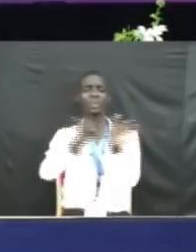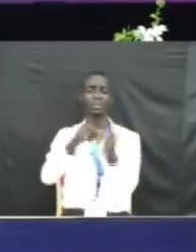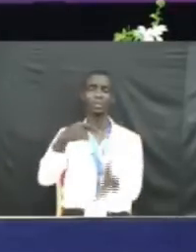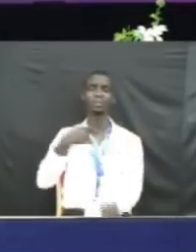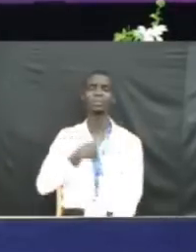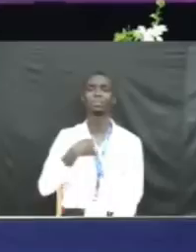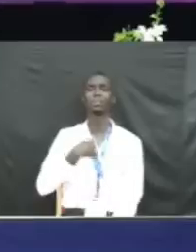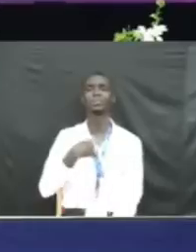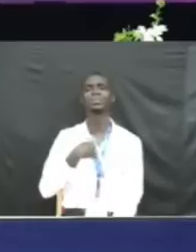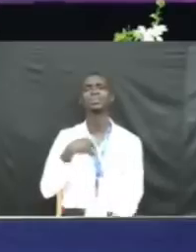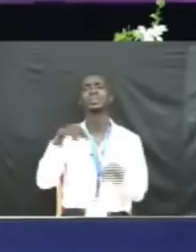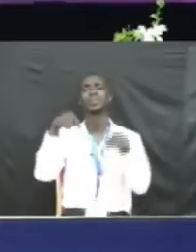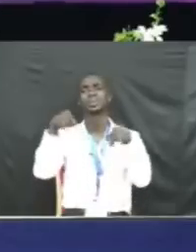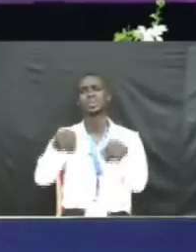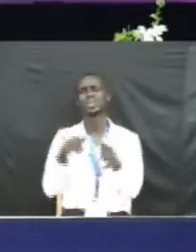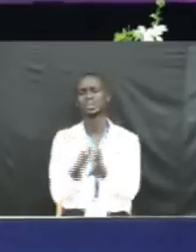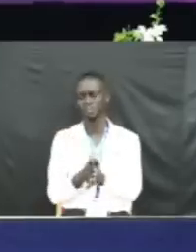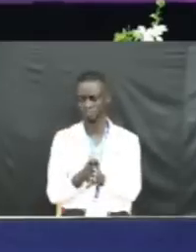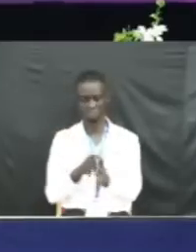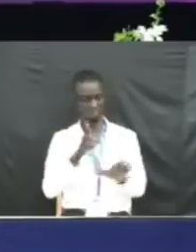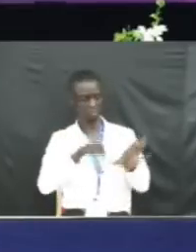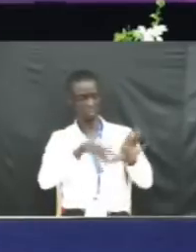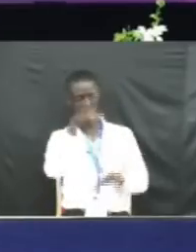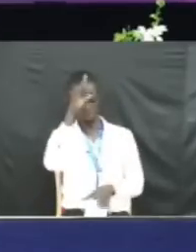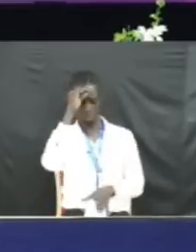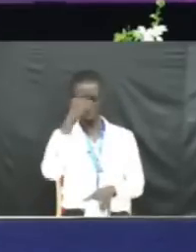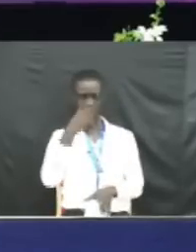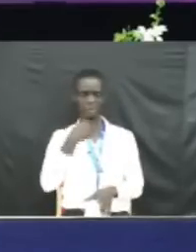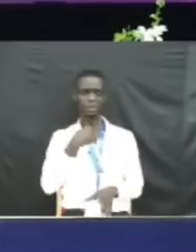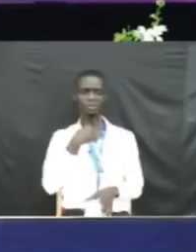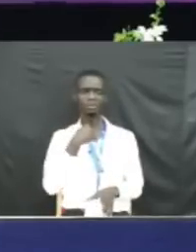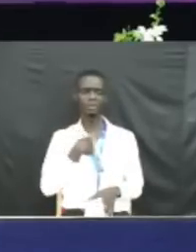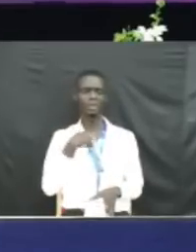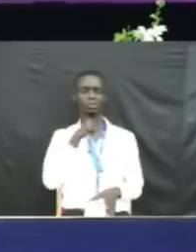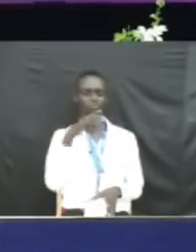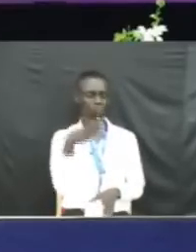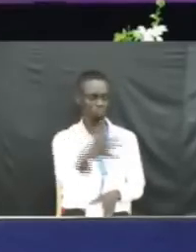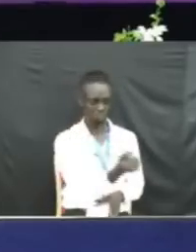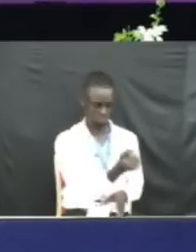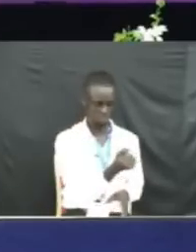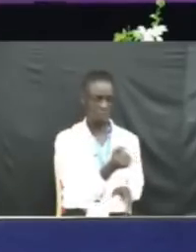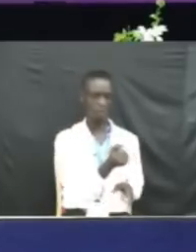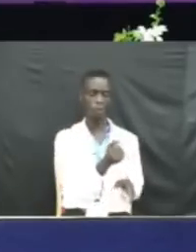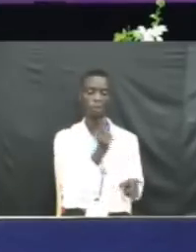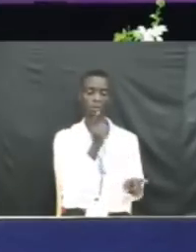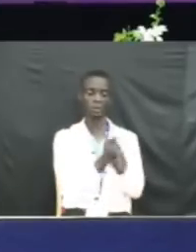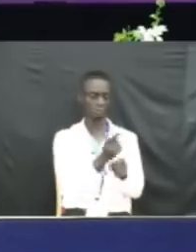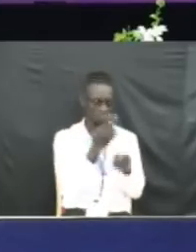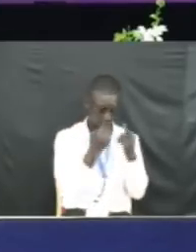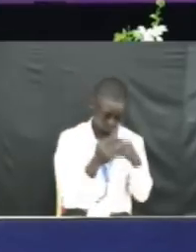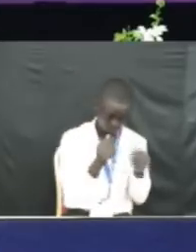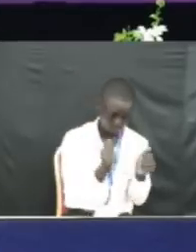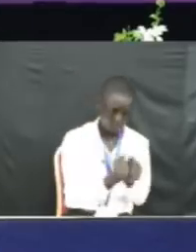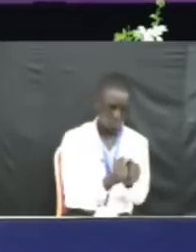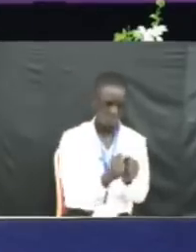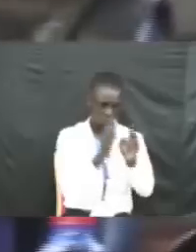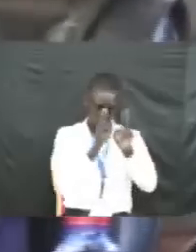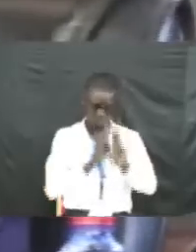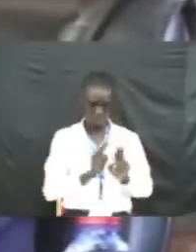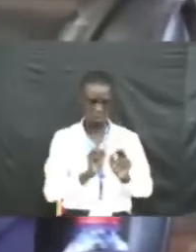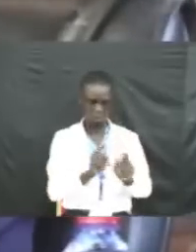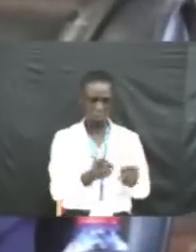Apostle Chairman, I do not take this glorious privilege for granted. I am very